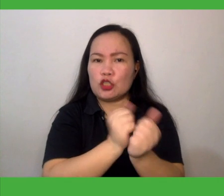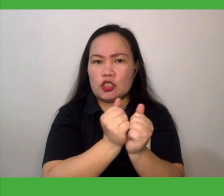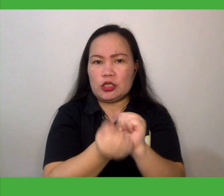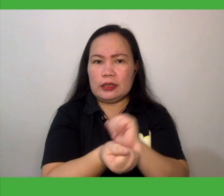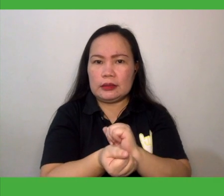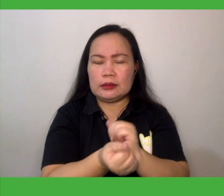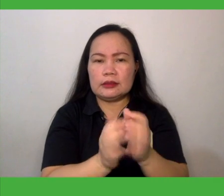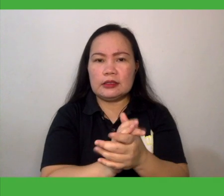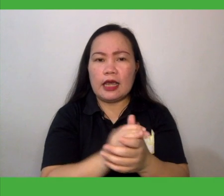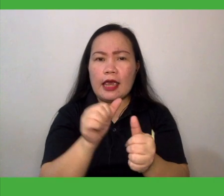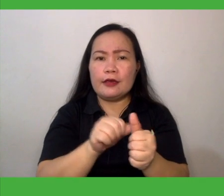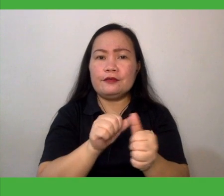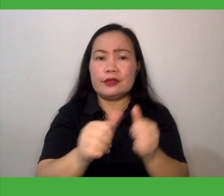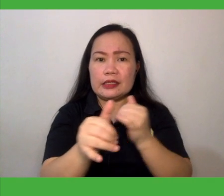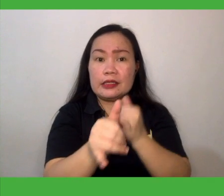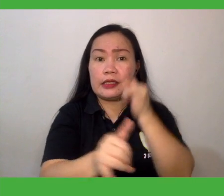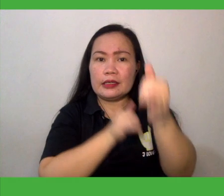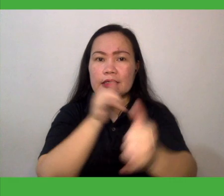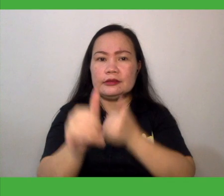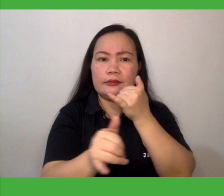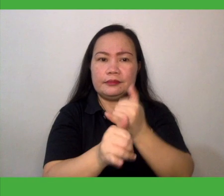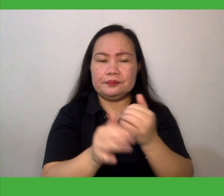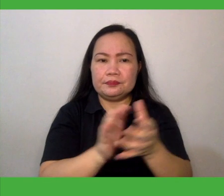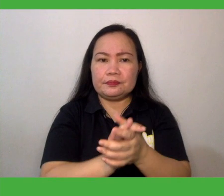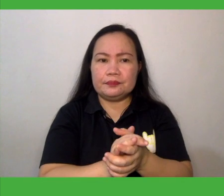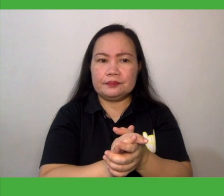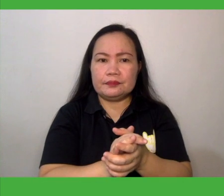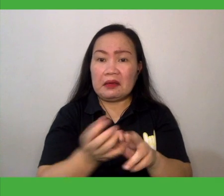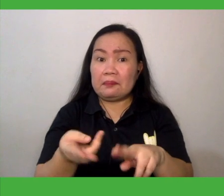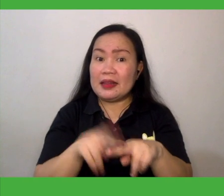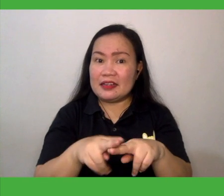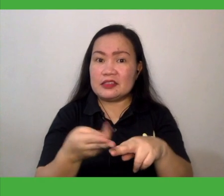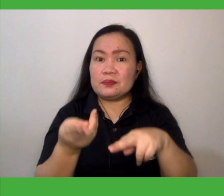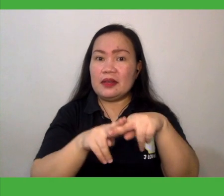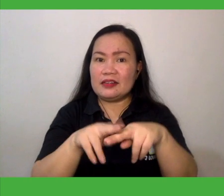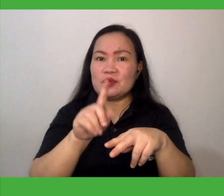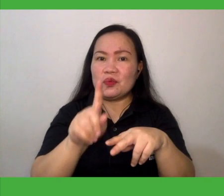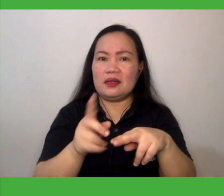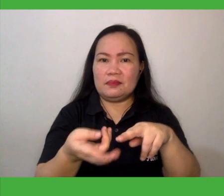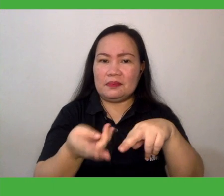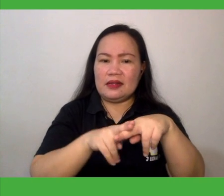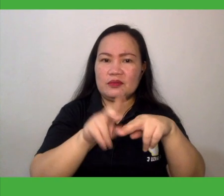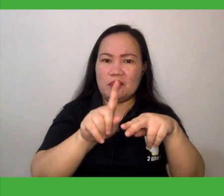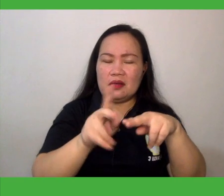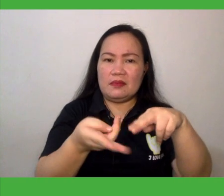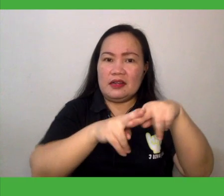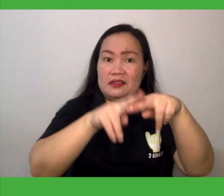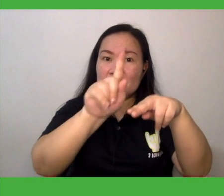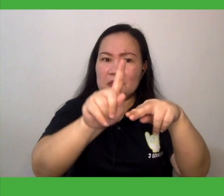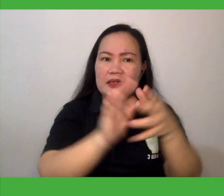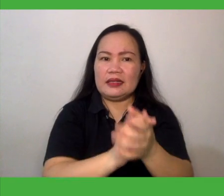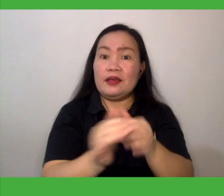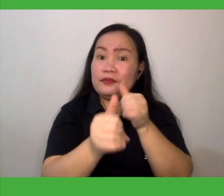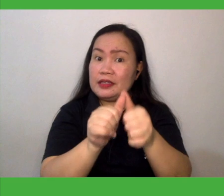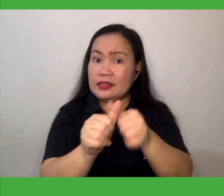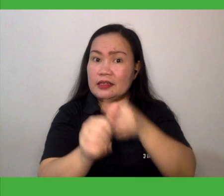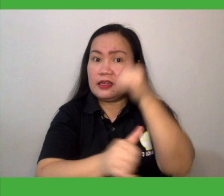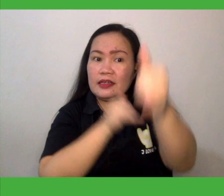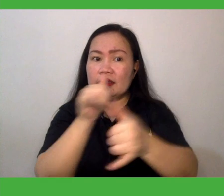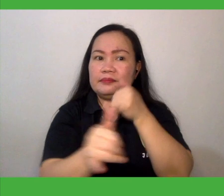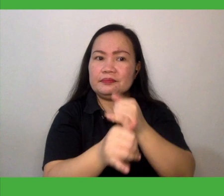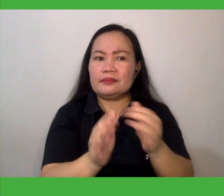obviously that is a variable kasi nagbabago tayo ng edad every year. Nagpa-plus 1 tayo. So, months in a